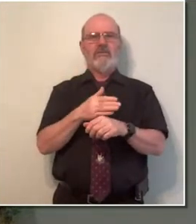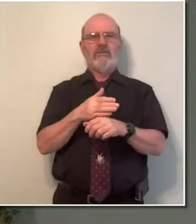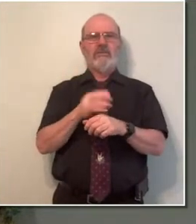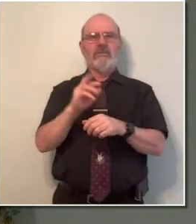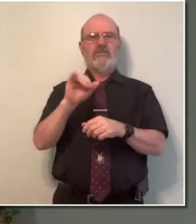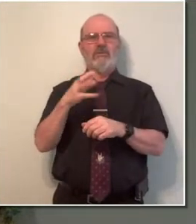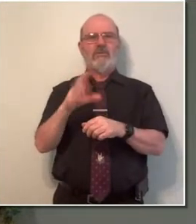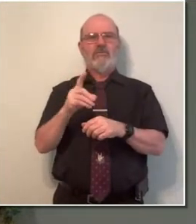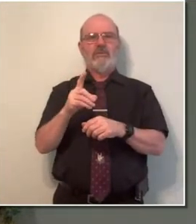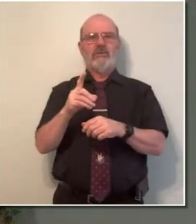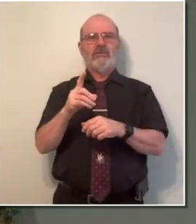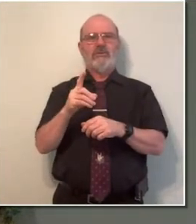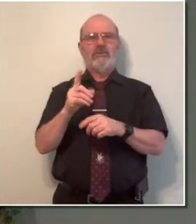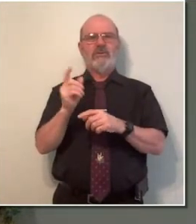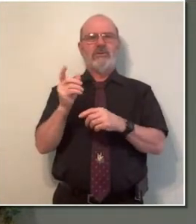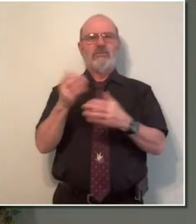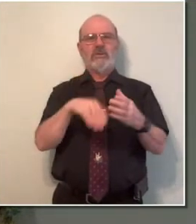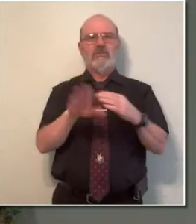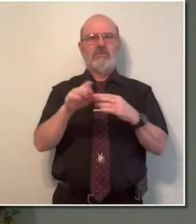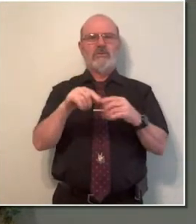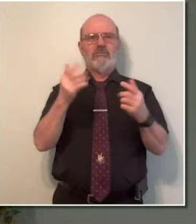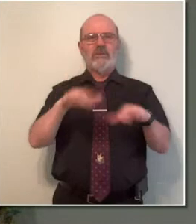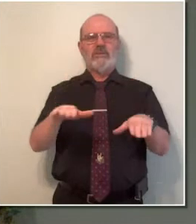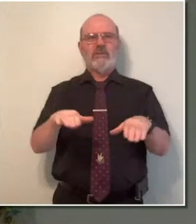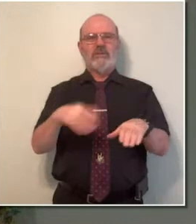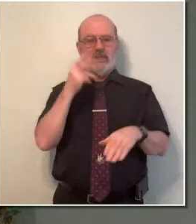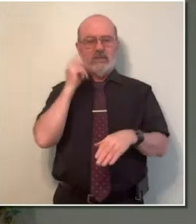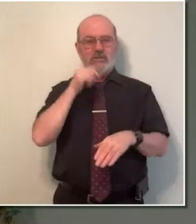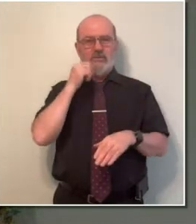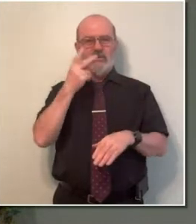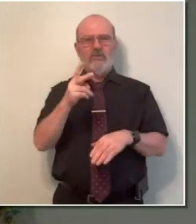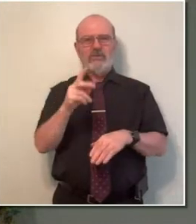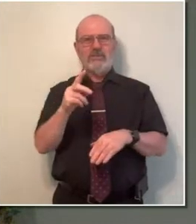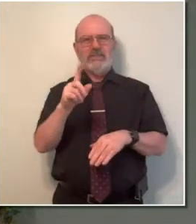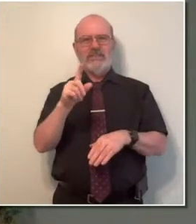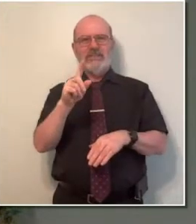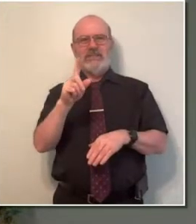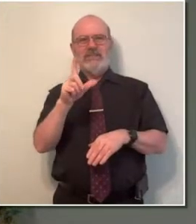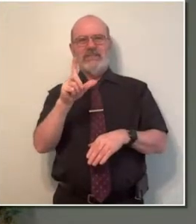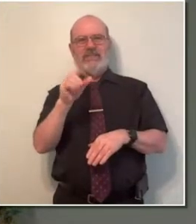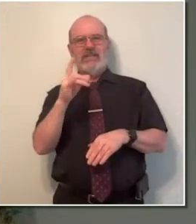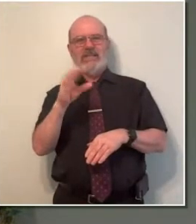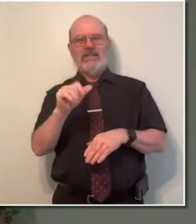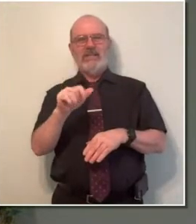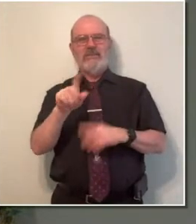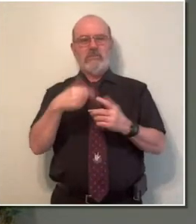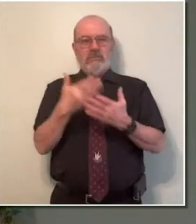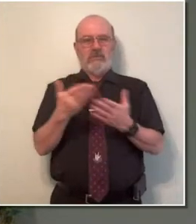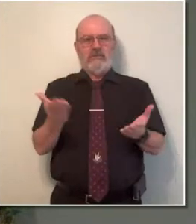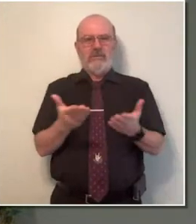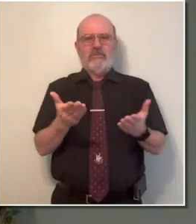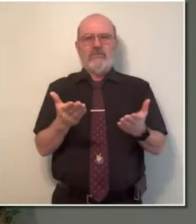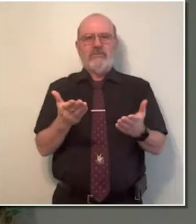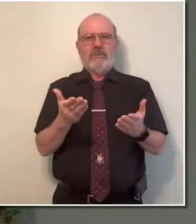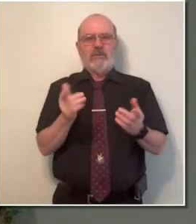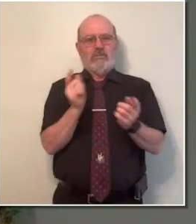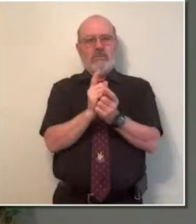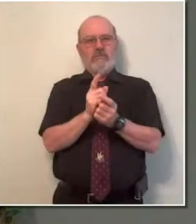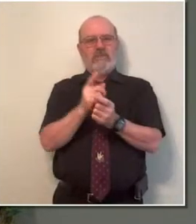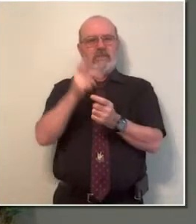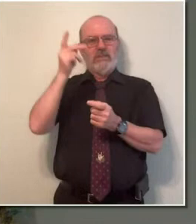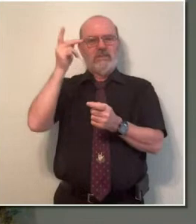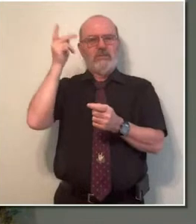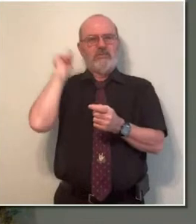his grandchildren. And I said, that little girl looks like Lydia. And so when we came here, of course, when I met Christina and came 20 years